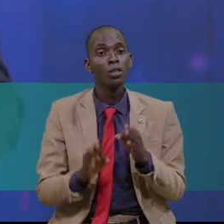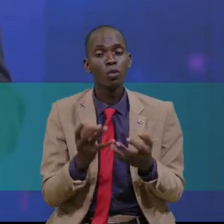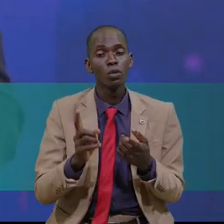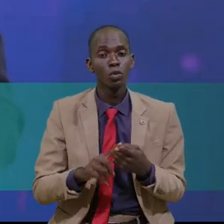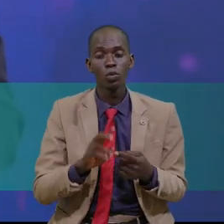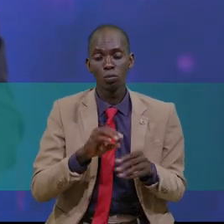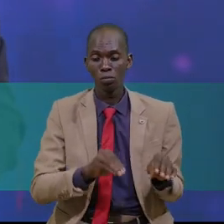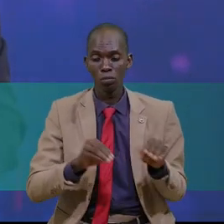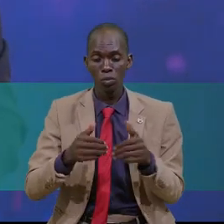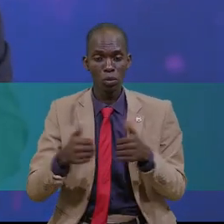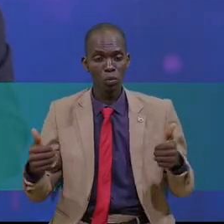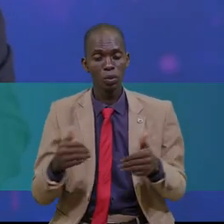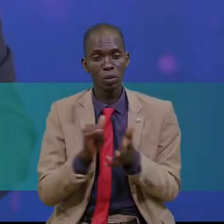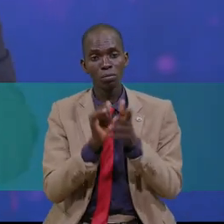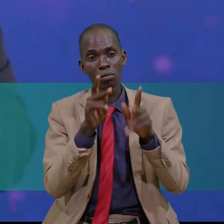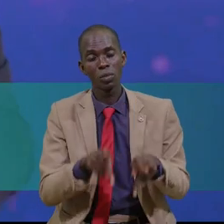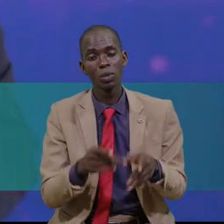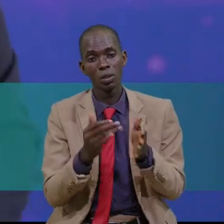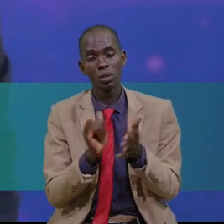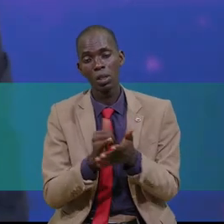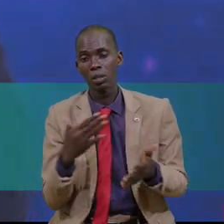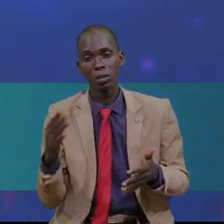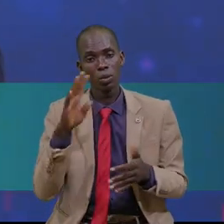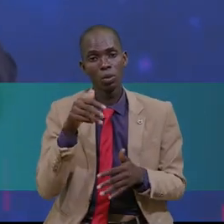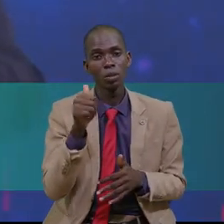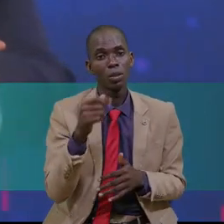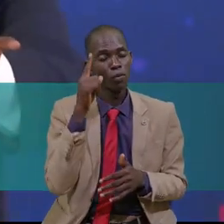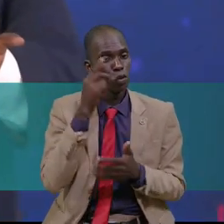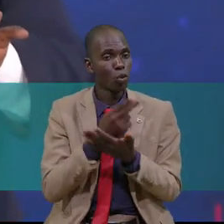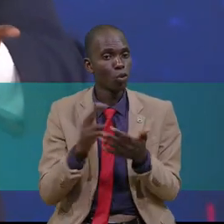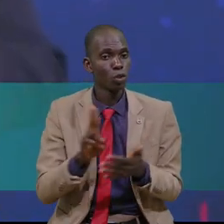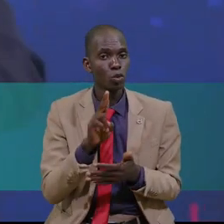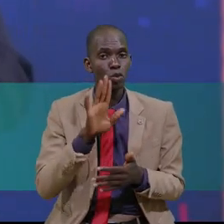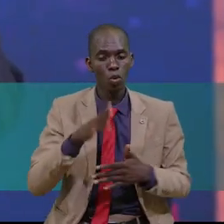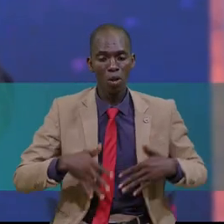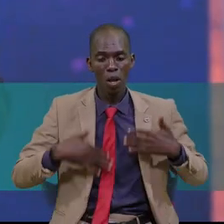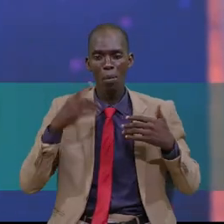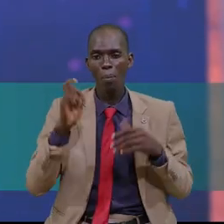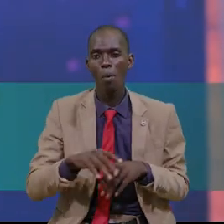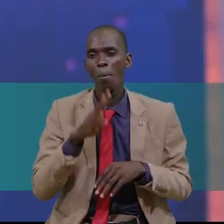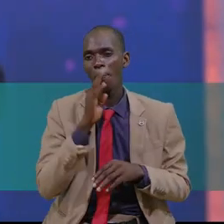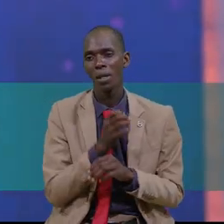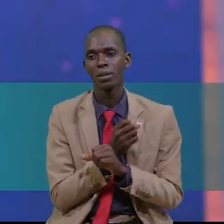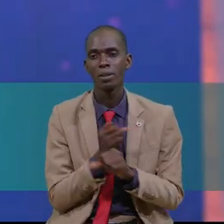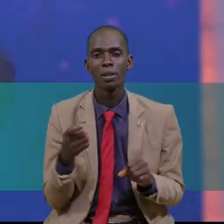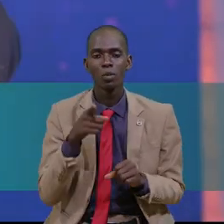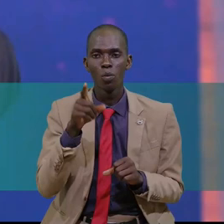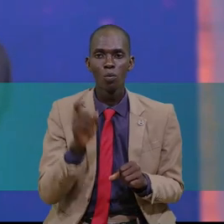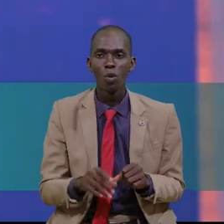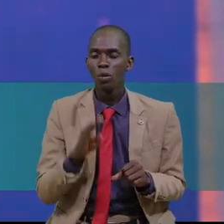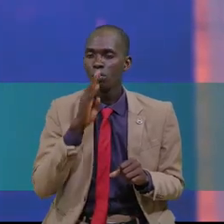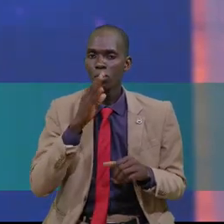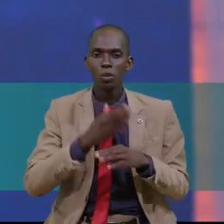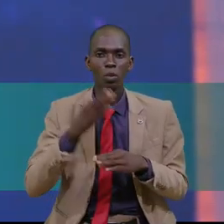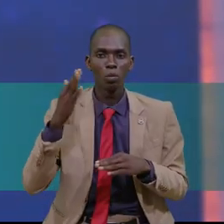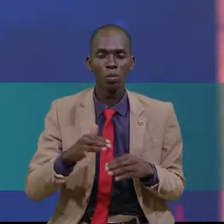mind, your thoughts, your life must be saved, and you must be transparently holy in the sight